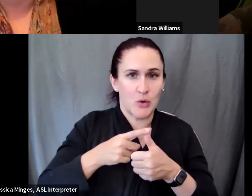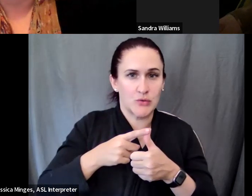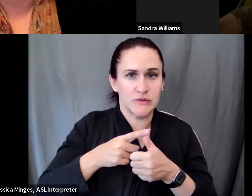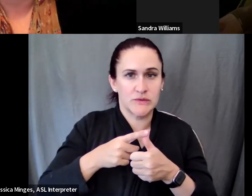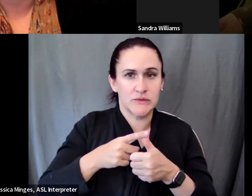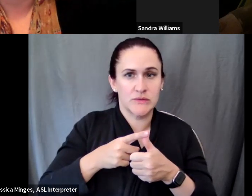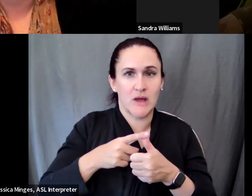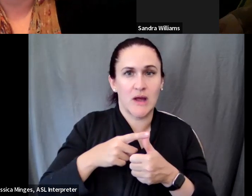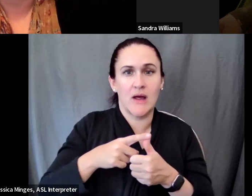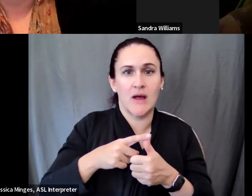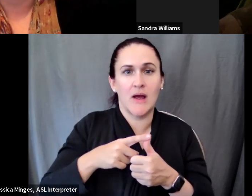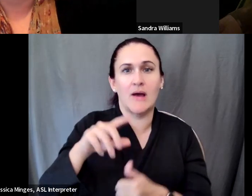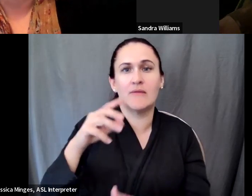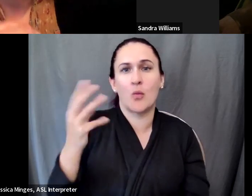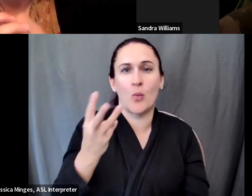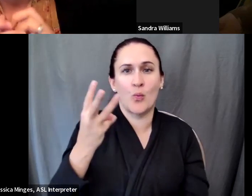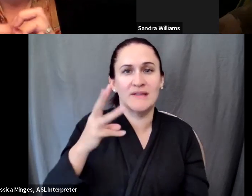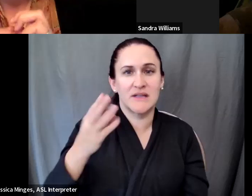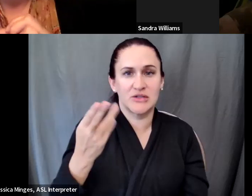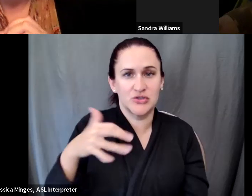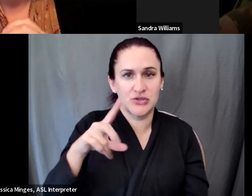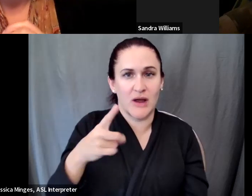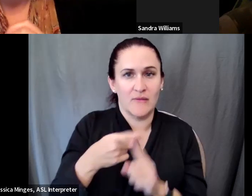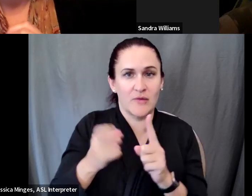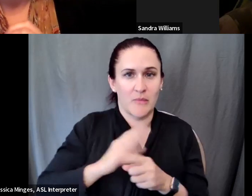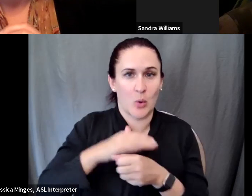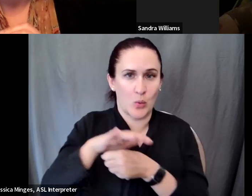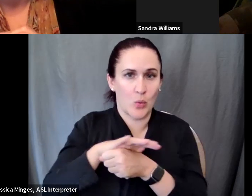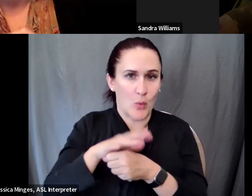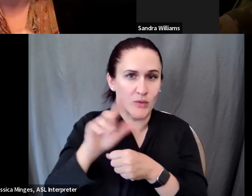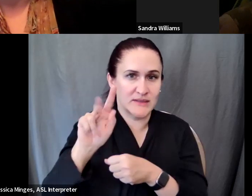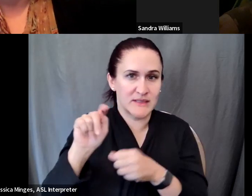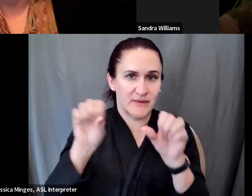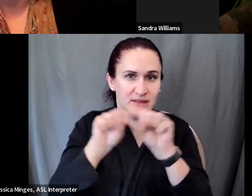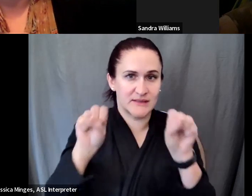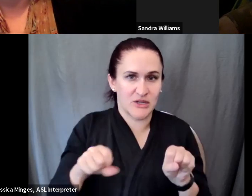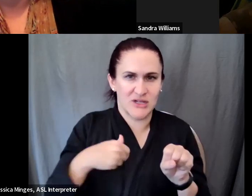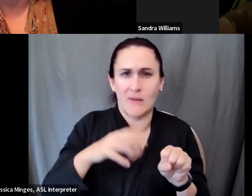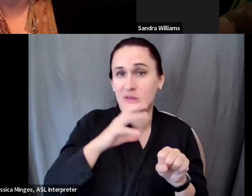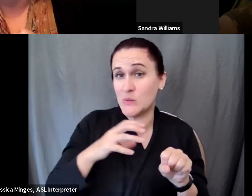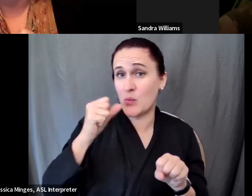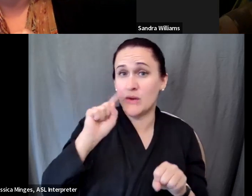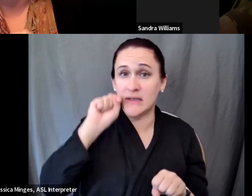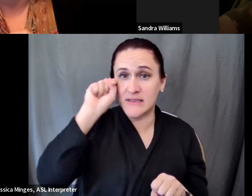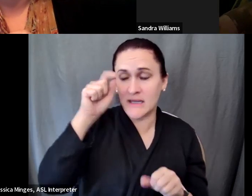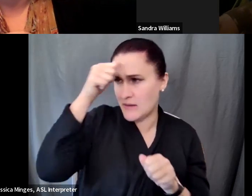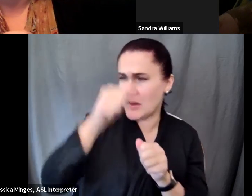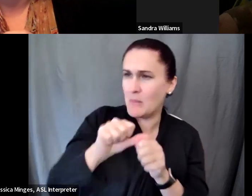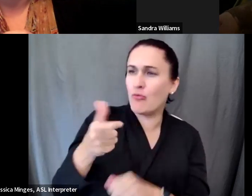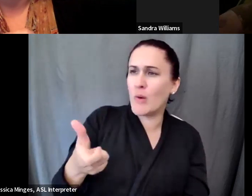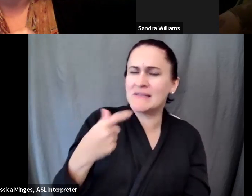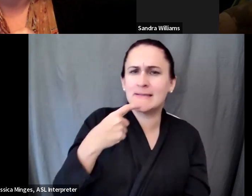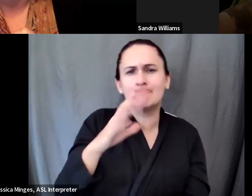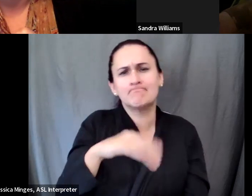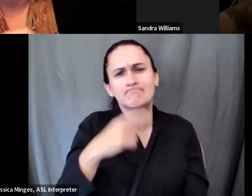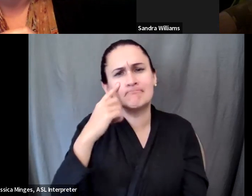of Wednesday's Child on our local television station, and I was an older teen, and I said, you know, one